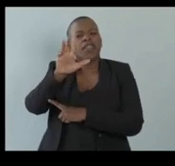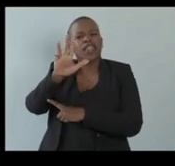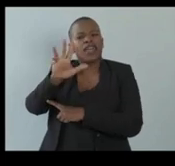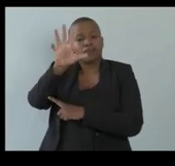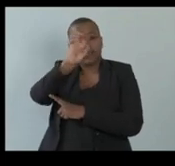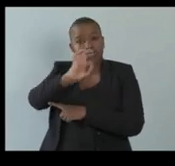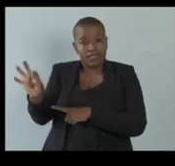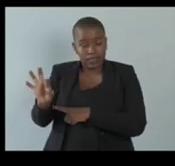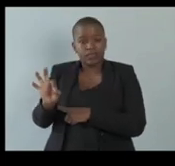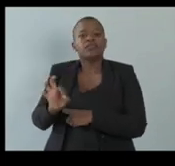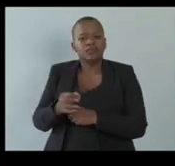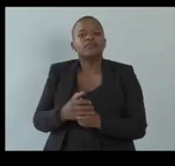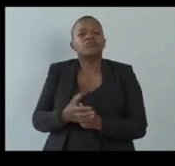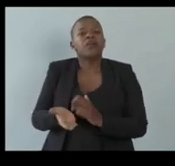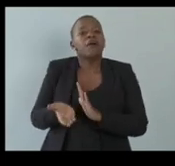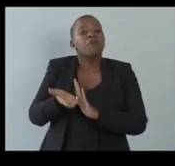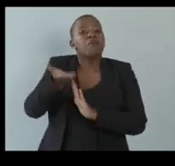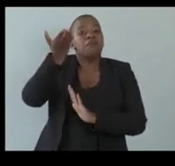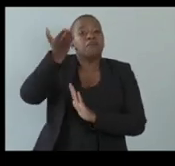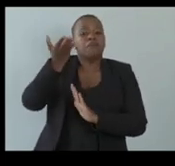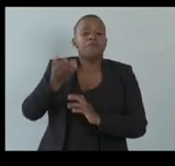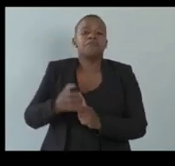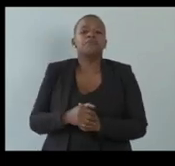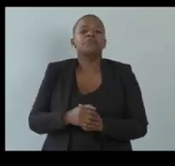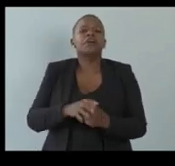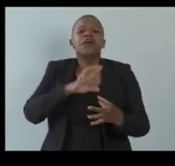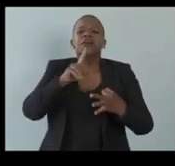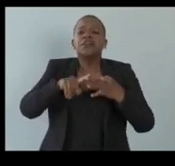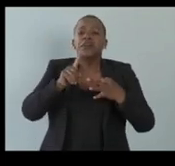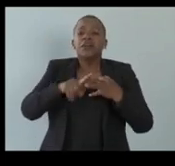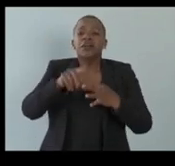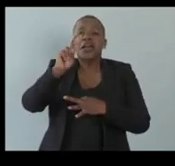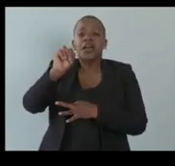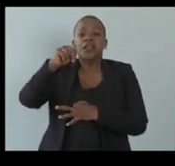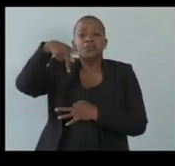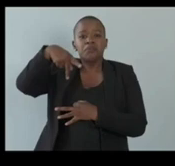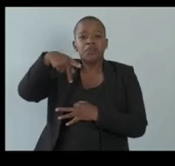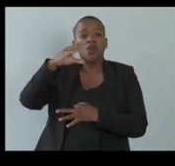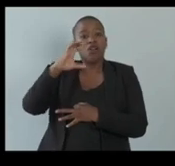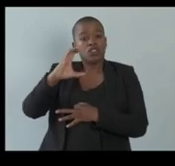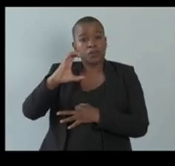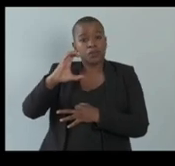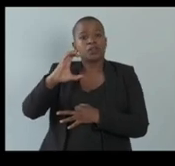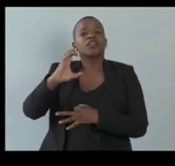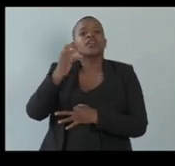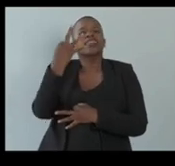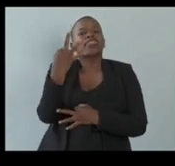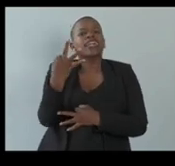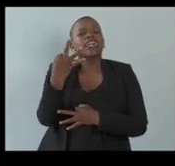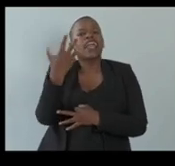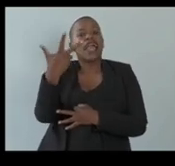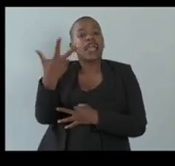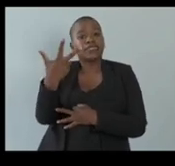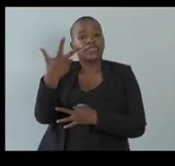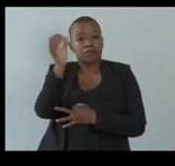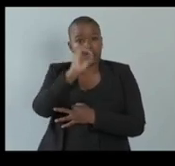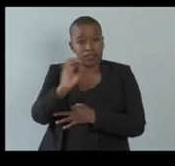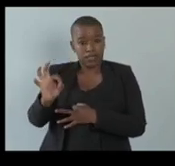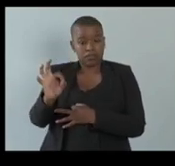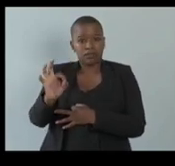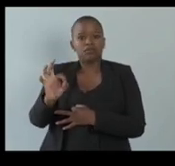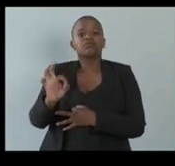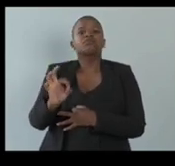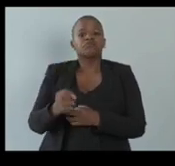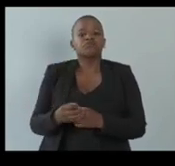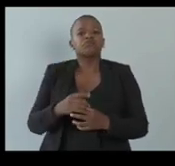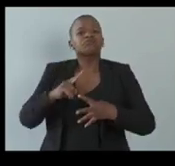share. EPS from continuing operations was flat at 38 cents per share, negatively impacted by the 33 million rand